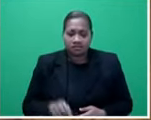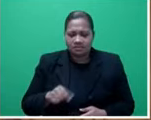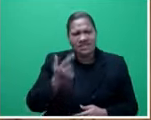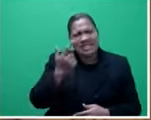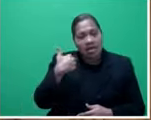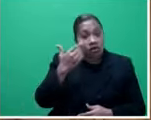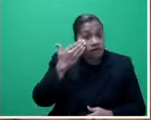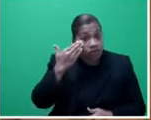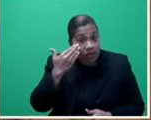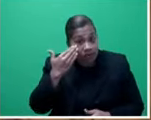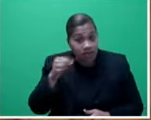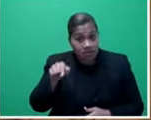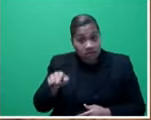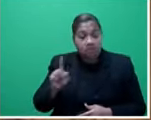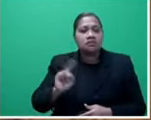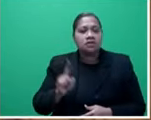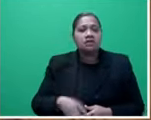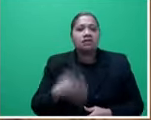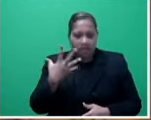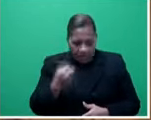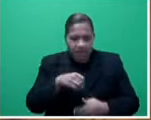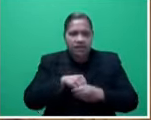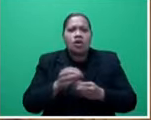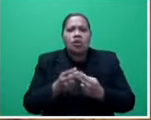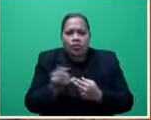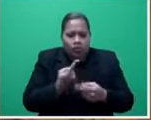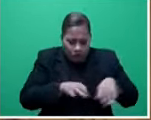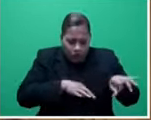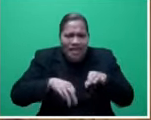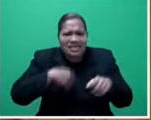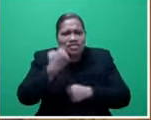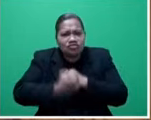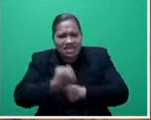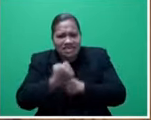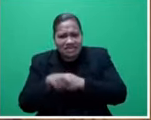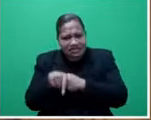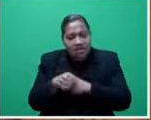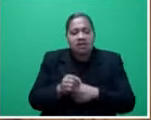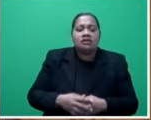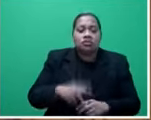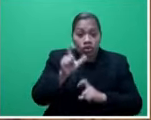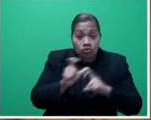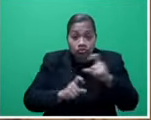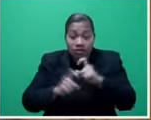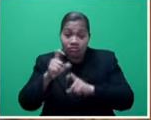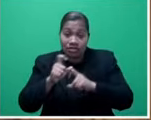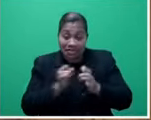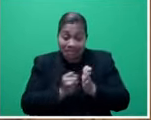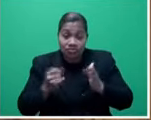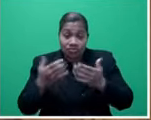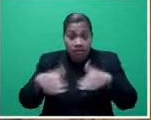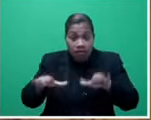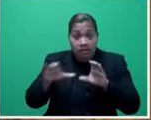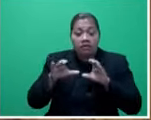and initiative may also be present with engineers. The other factors highlighted by Construction Industry Council was high cost